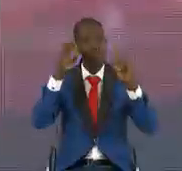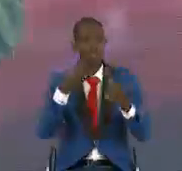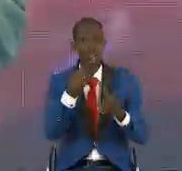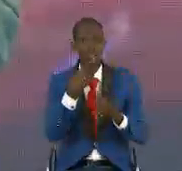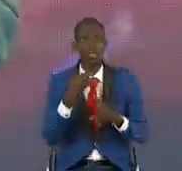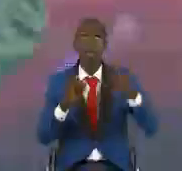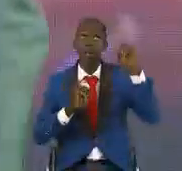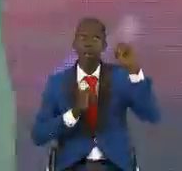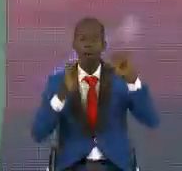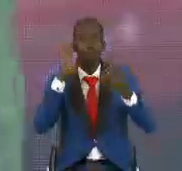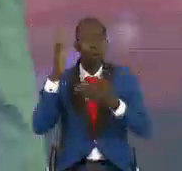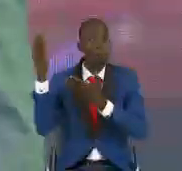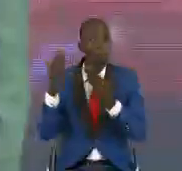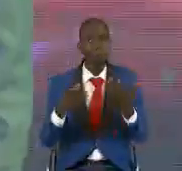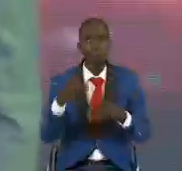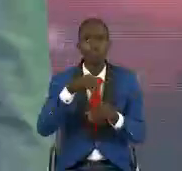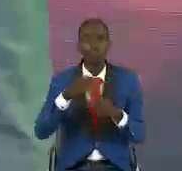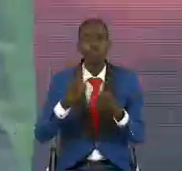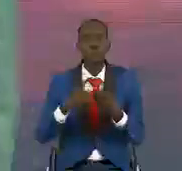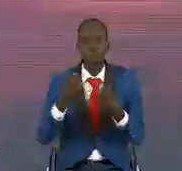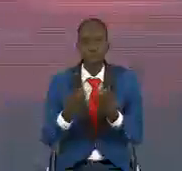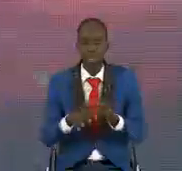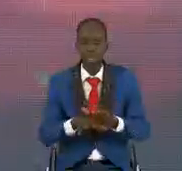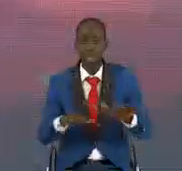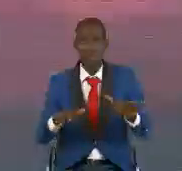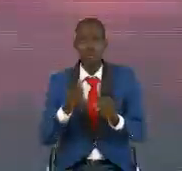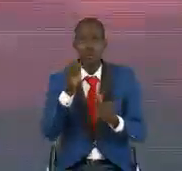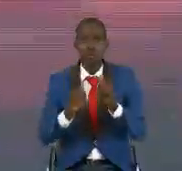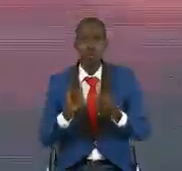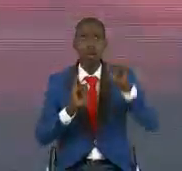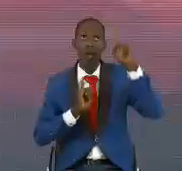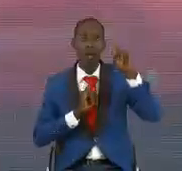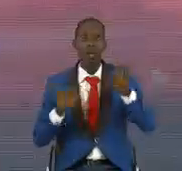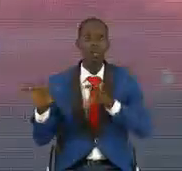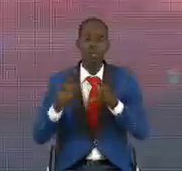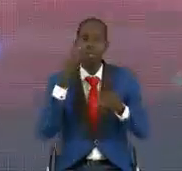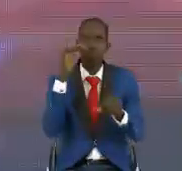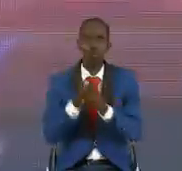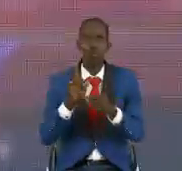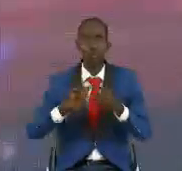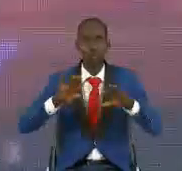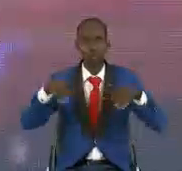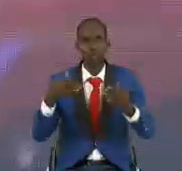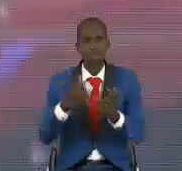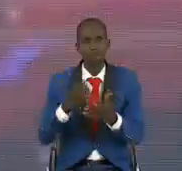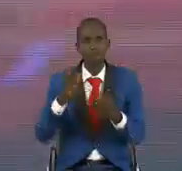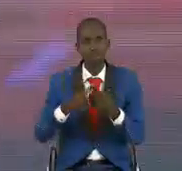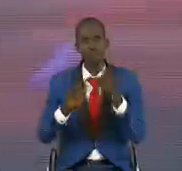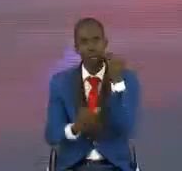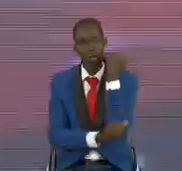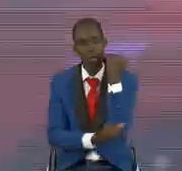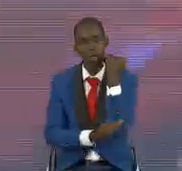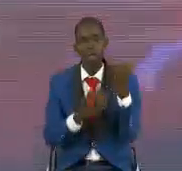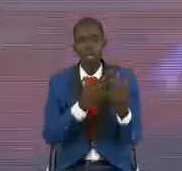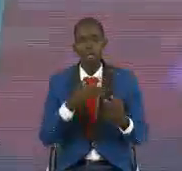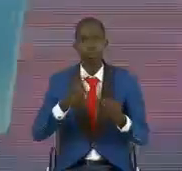into the land concerning the which I did swear to give it to Abraham and to Isaac and to